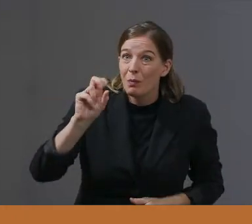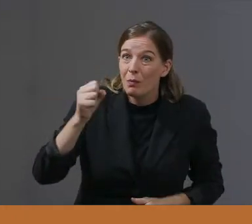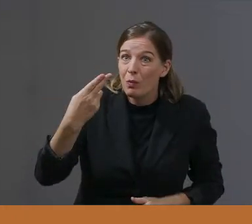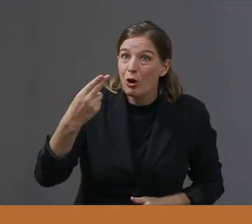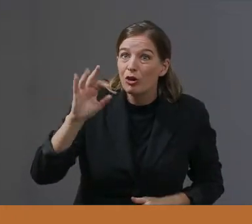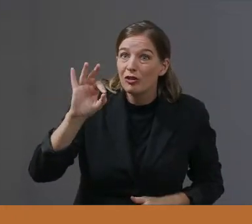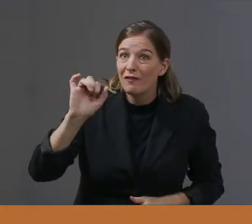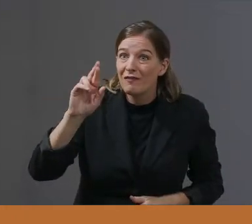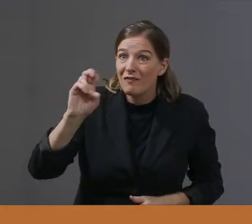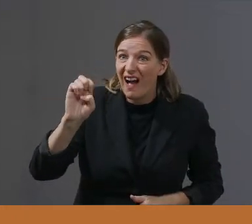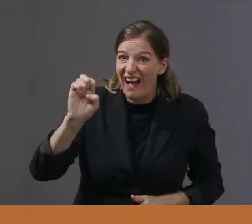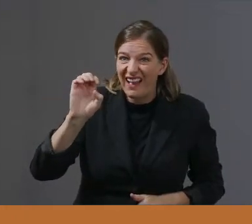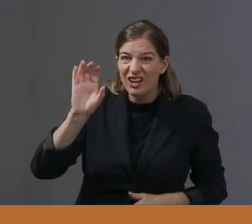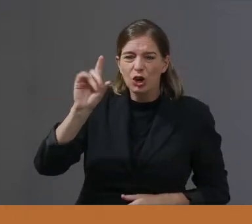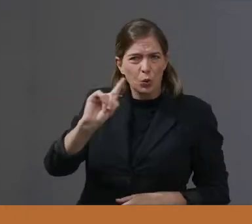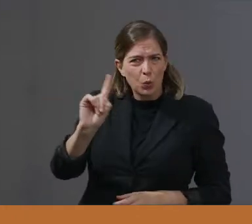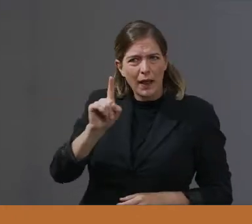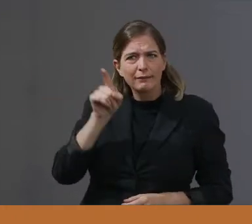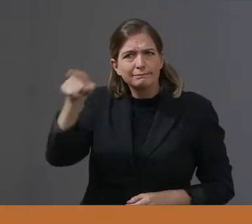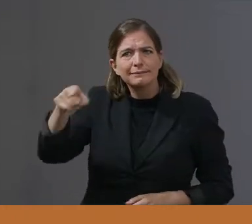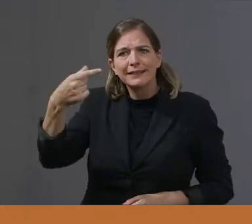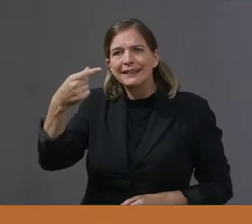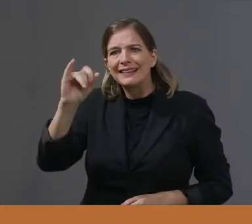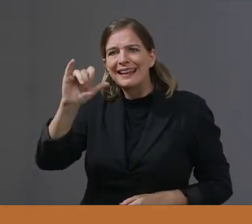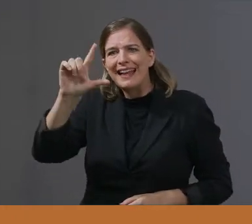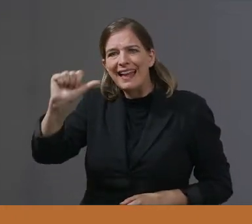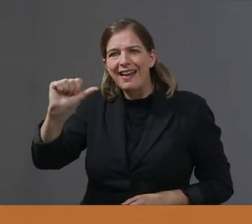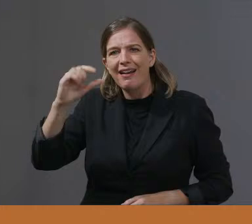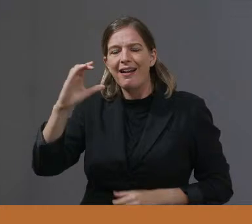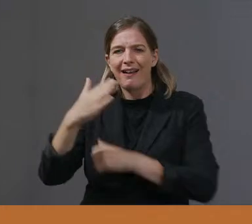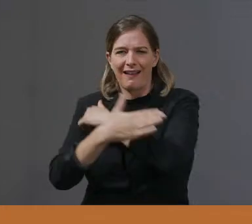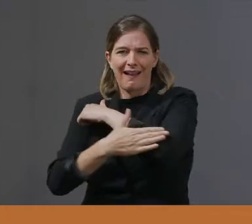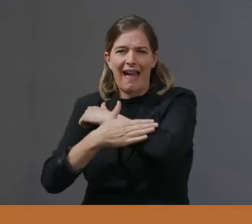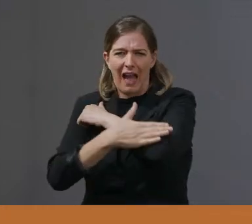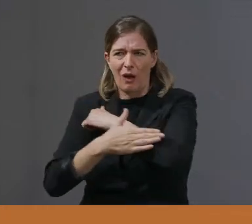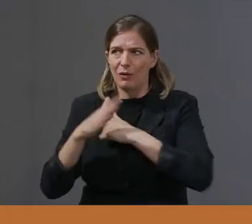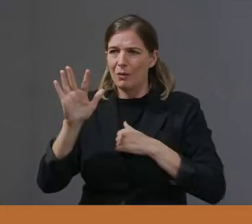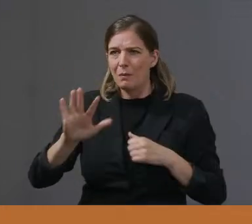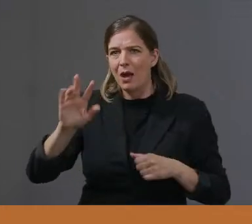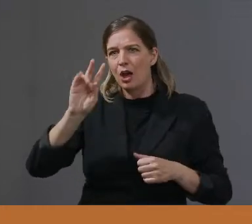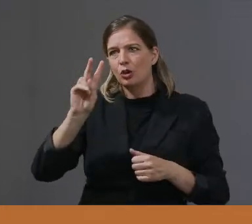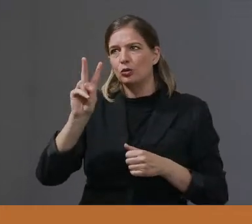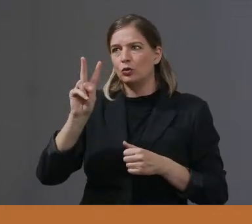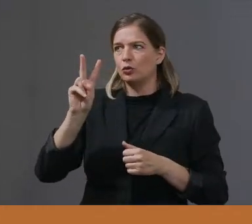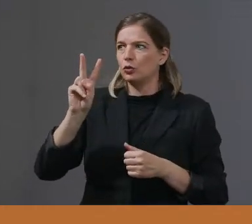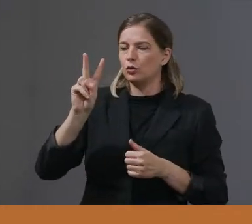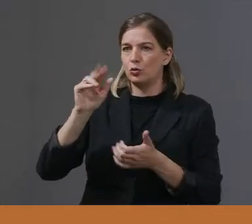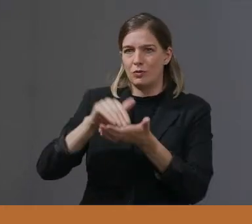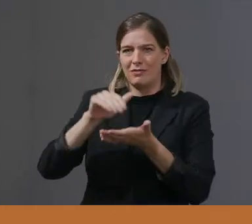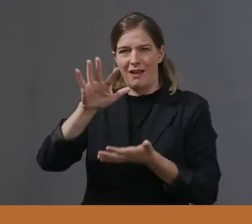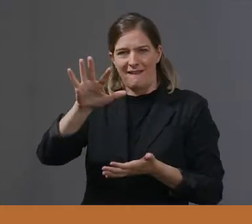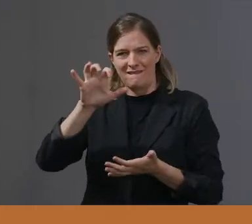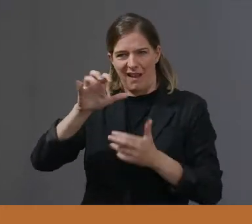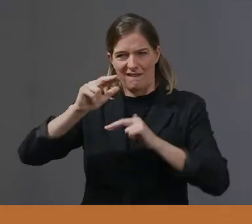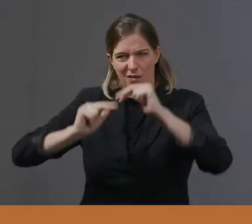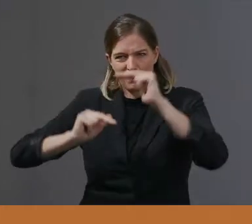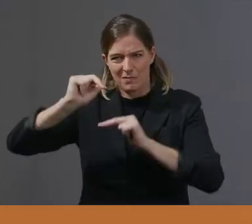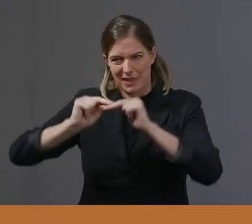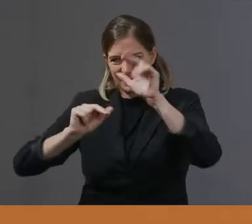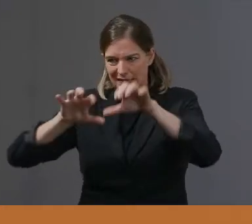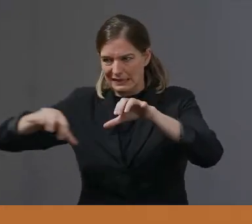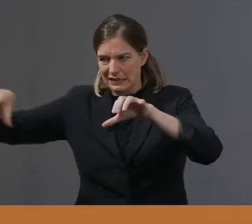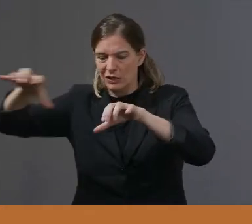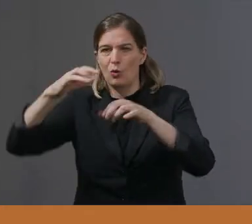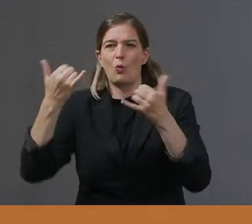Gila County. About 2,500 structures are in the evacuation zone right now, and Gila